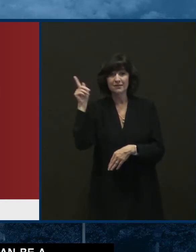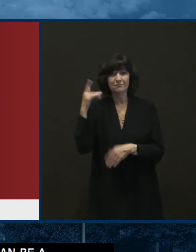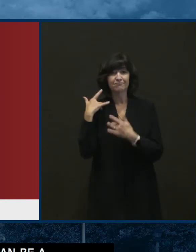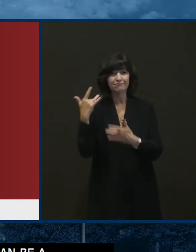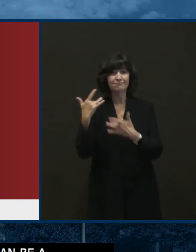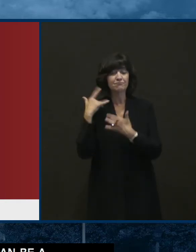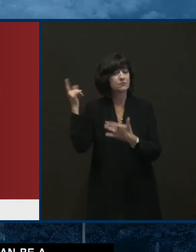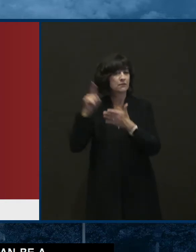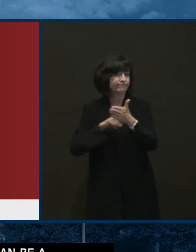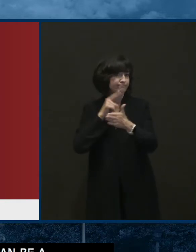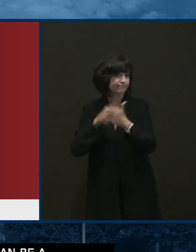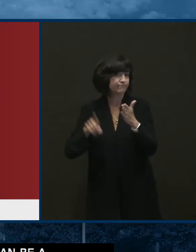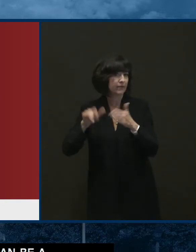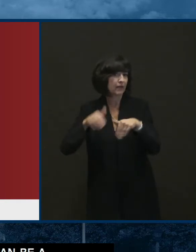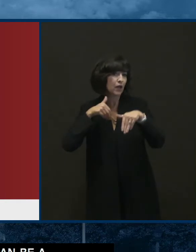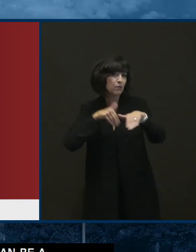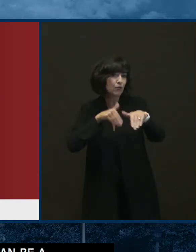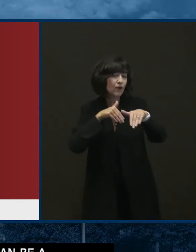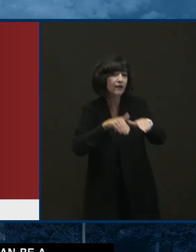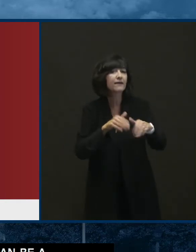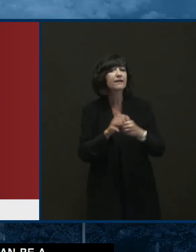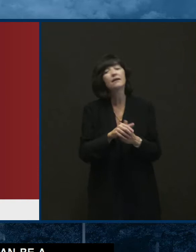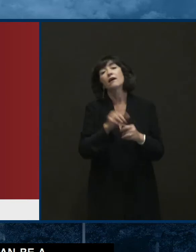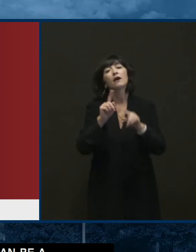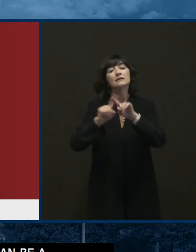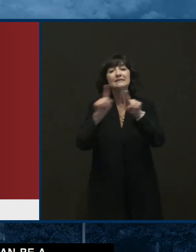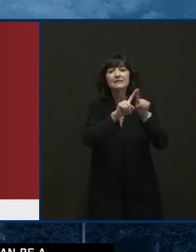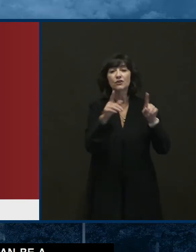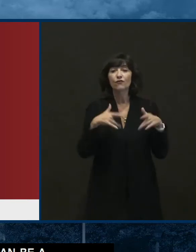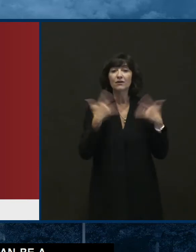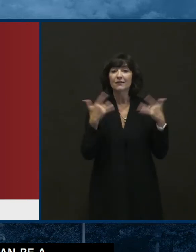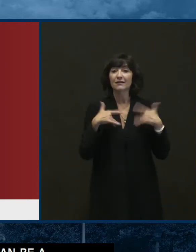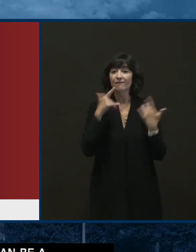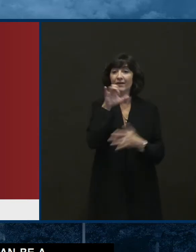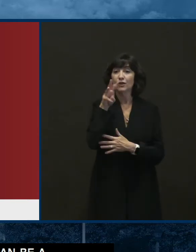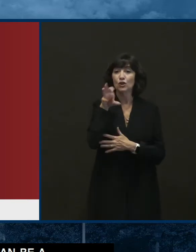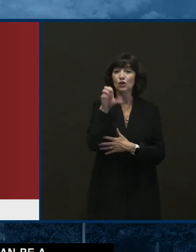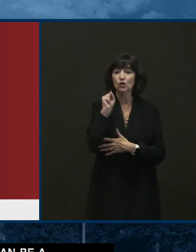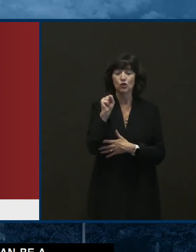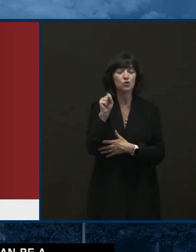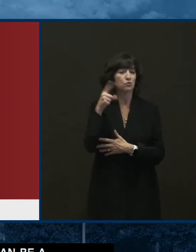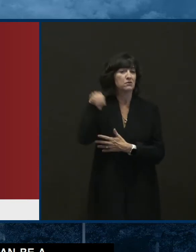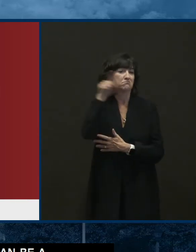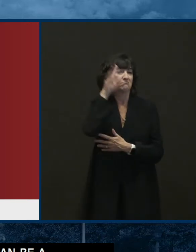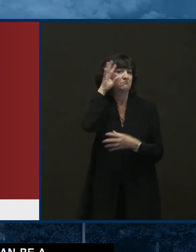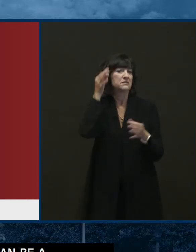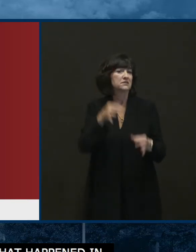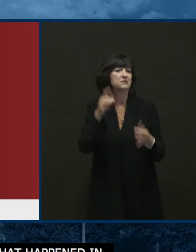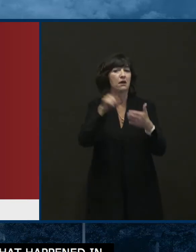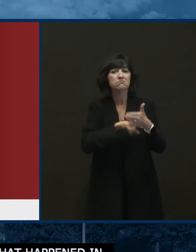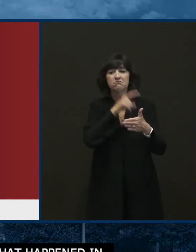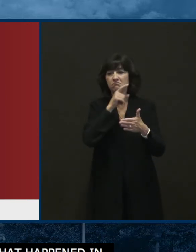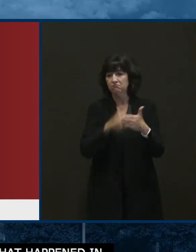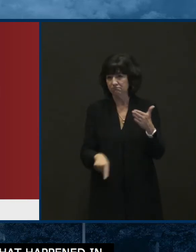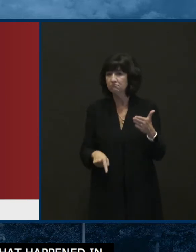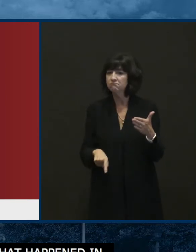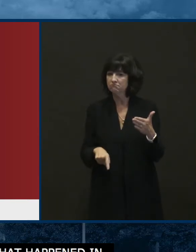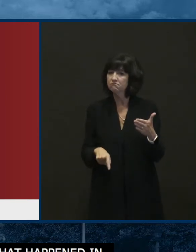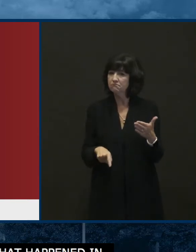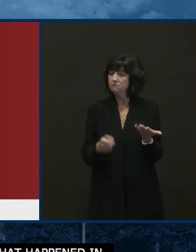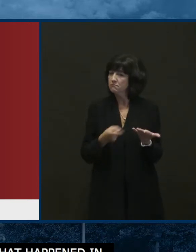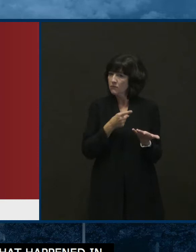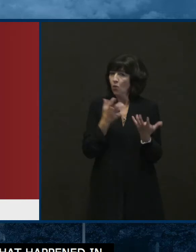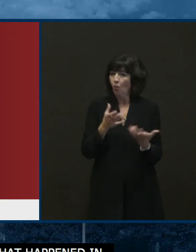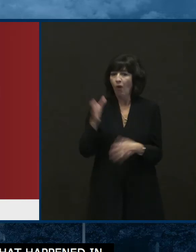in Middletown and other communities across Delaware, they were pleased to get that guidance that you provided, and so